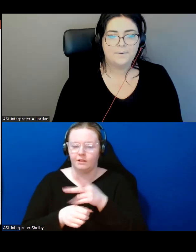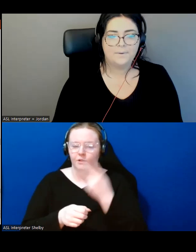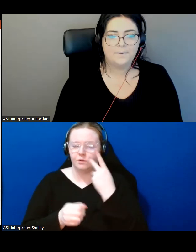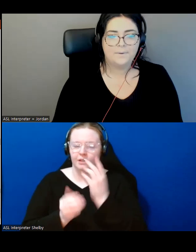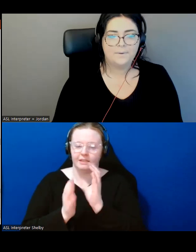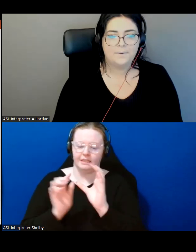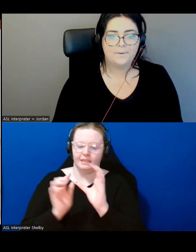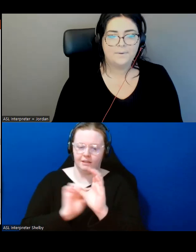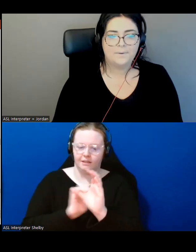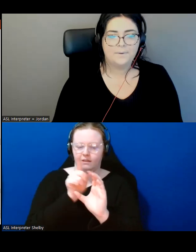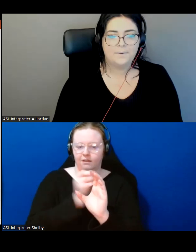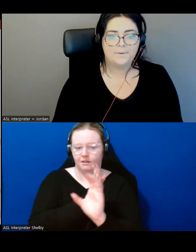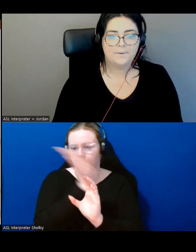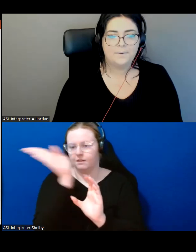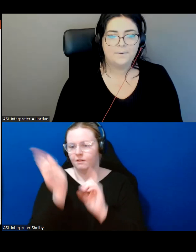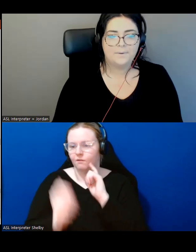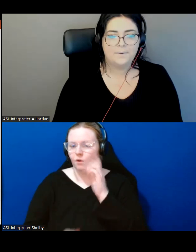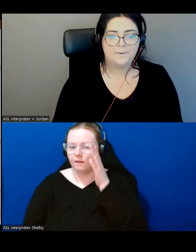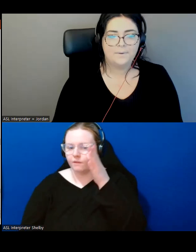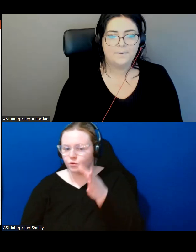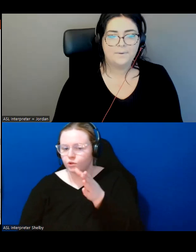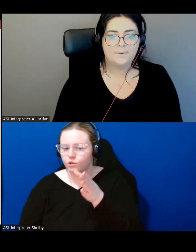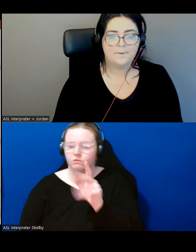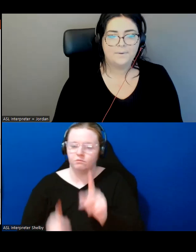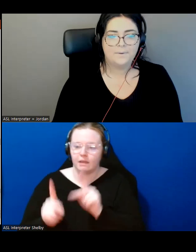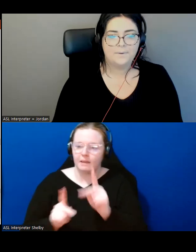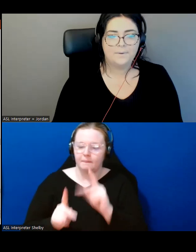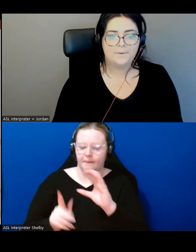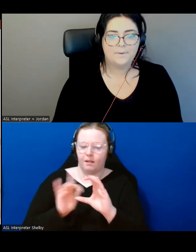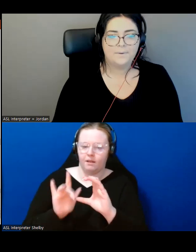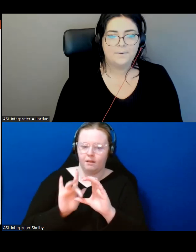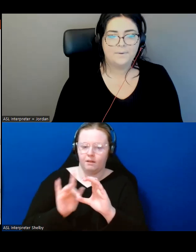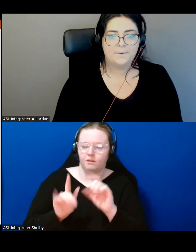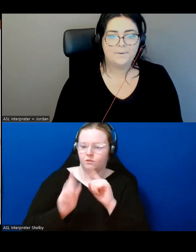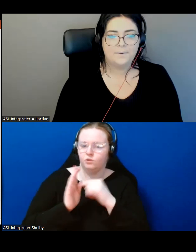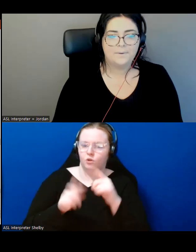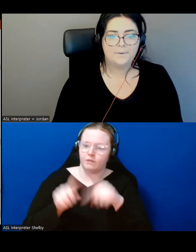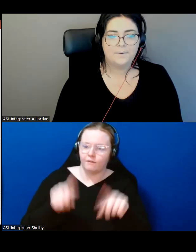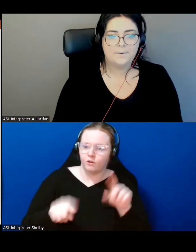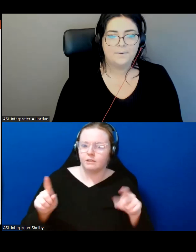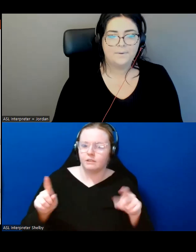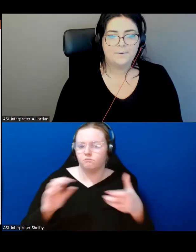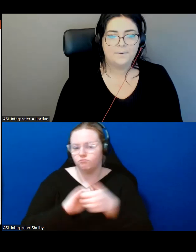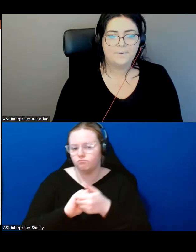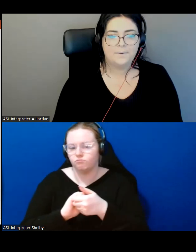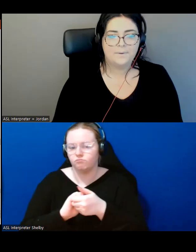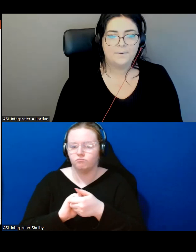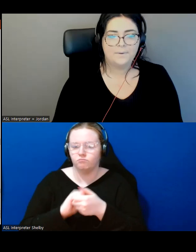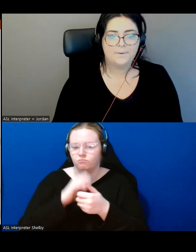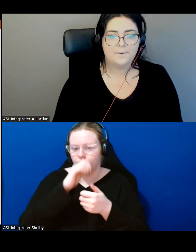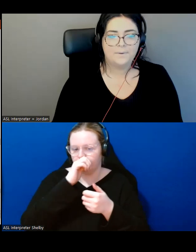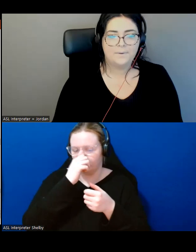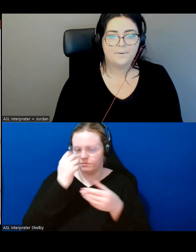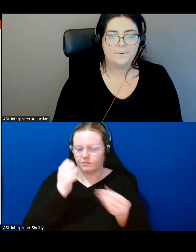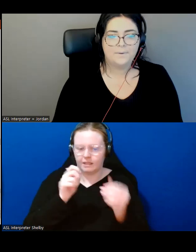to the future, and the little people there are kind of coming out showing our diversity and our partnerships, and they're kind of shaped like a W. So it's a